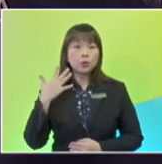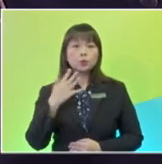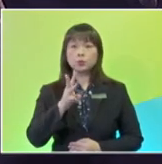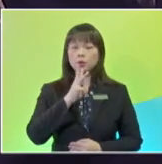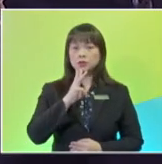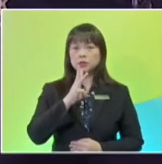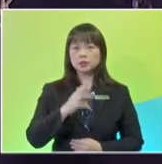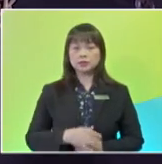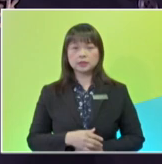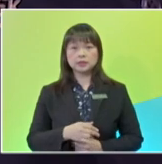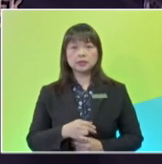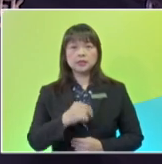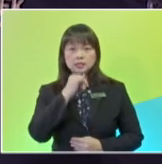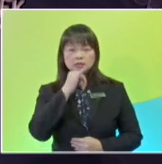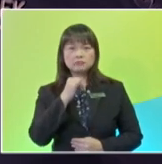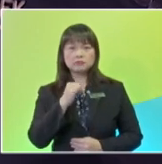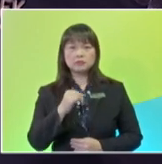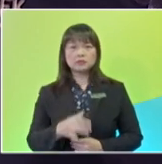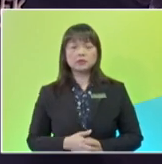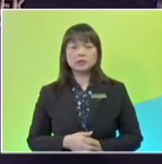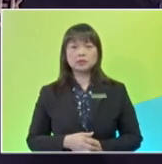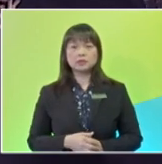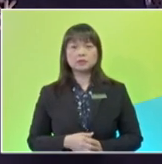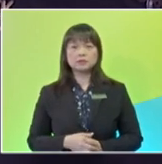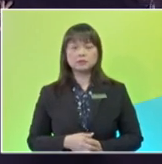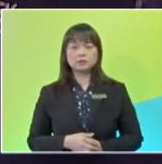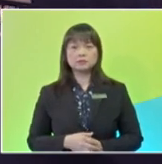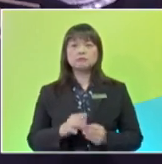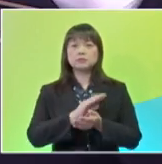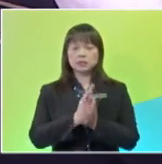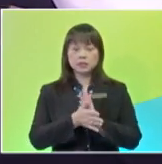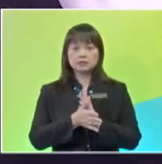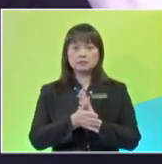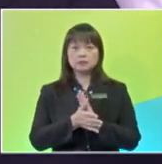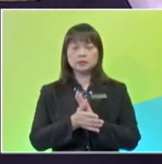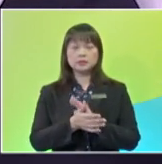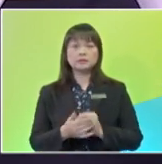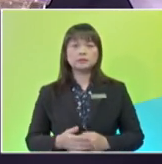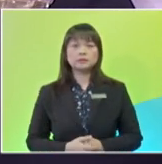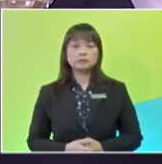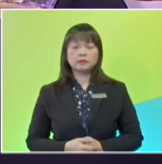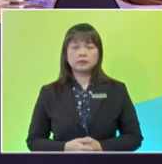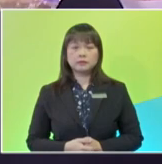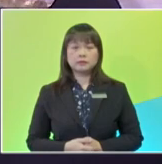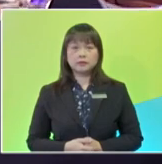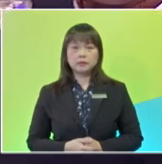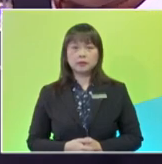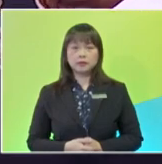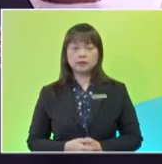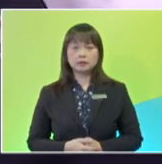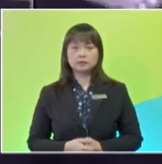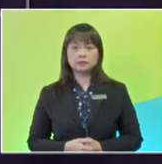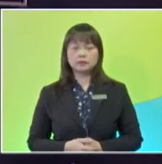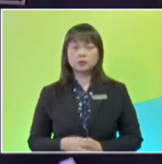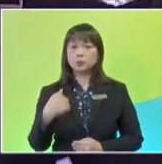is... has smaller, you know, particles lesser. Of sugar. Yes, lesser. Yes, it's lesser compared to the cold water. So we can conclude